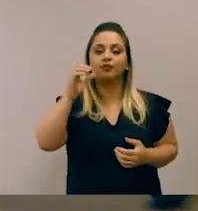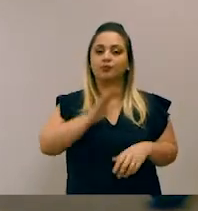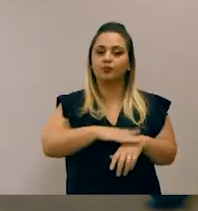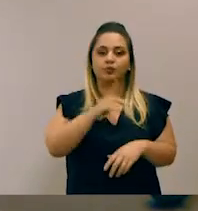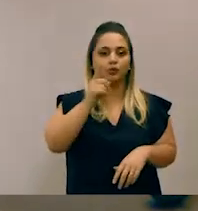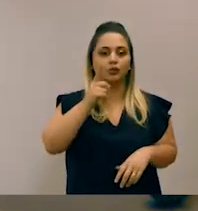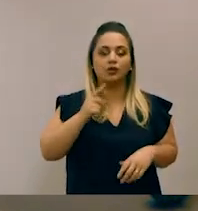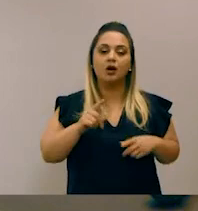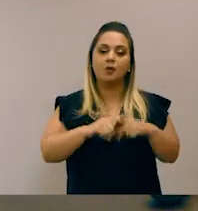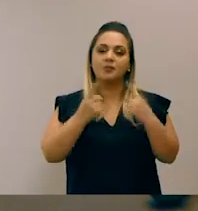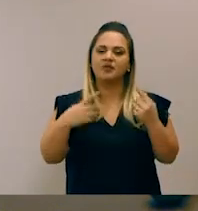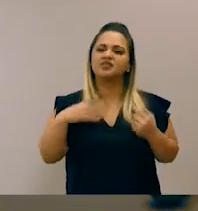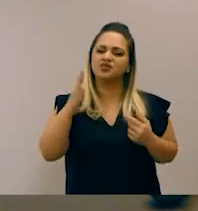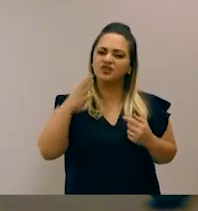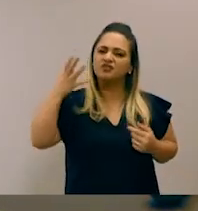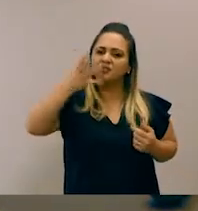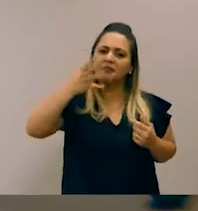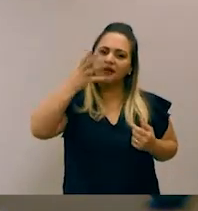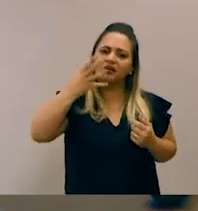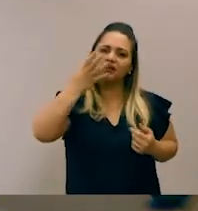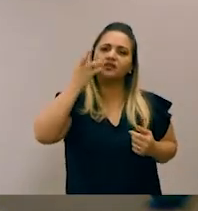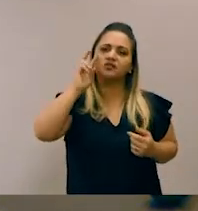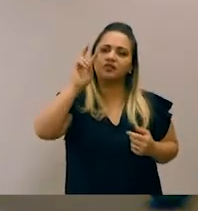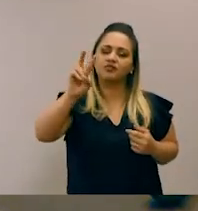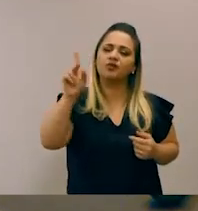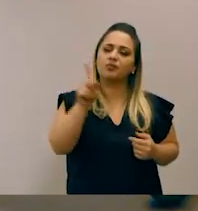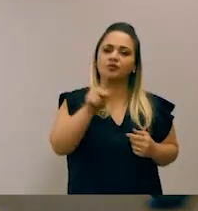about it, but I watched the lecture the other day